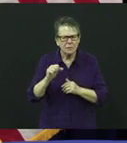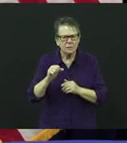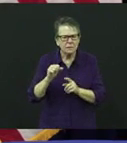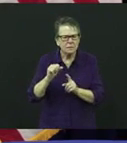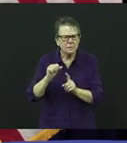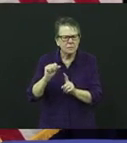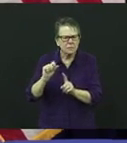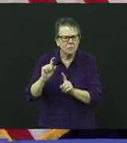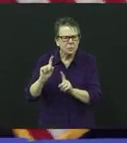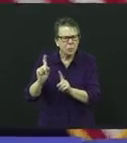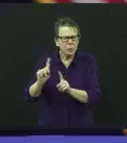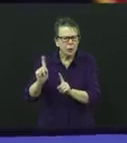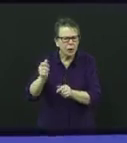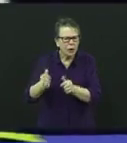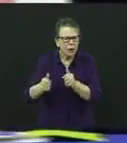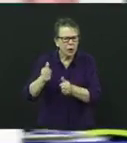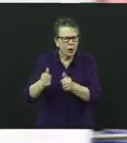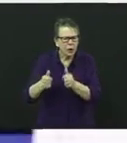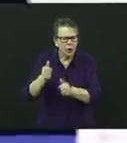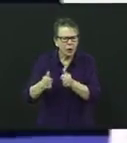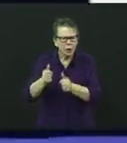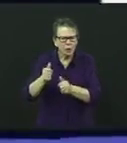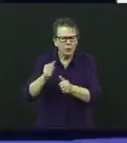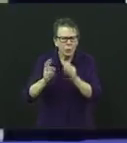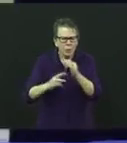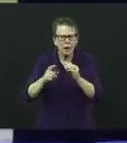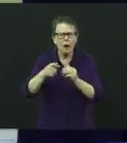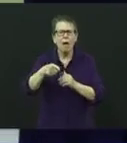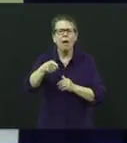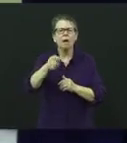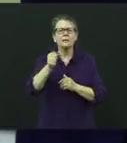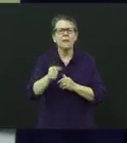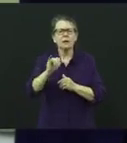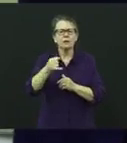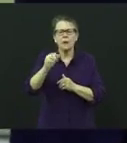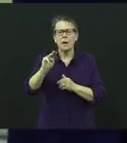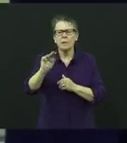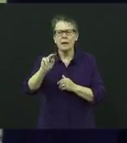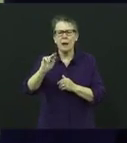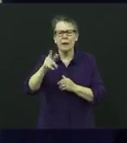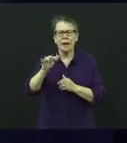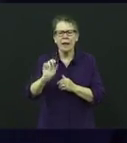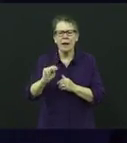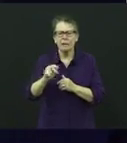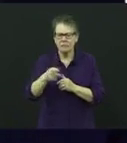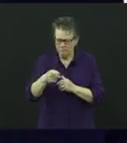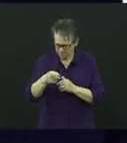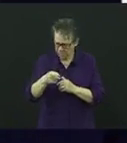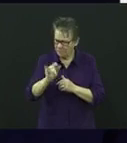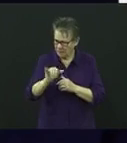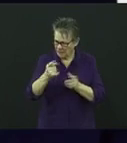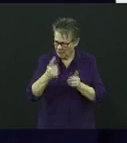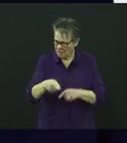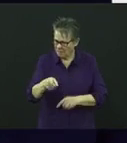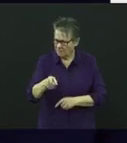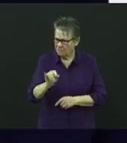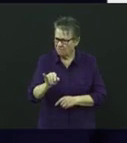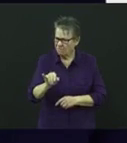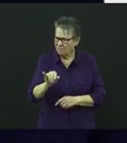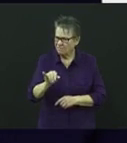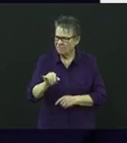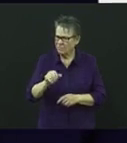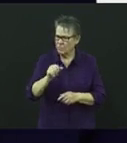correct? Long-term care, right? Long-term care. Yep. Can you tell us more about why you would close it down at this point? And then